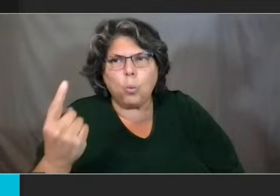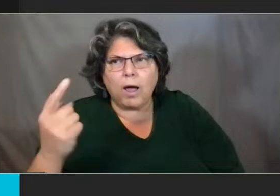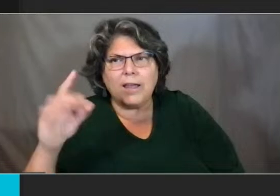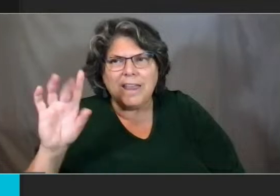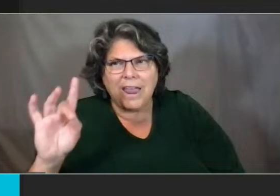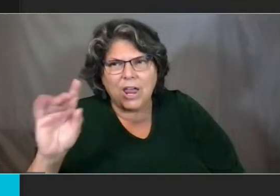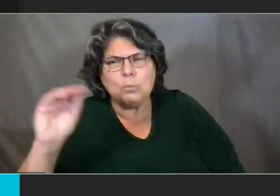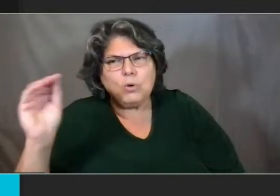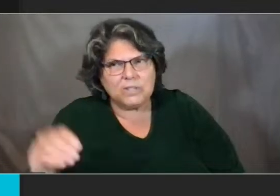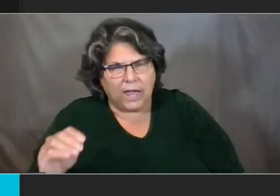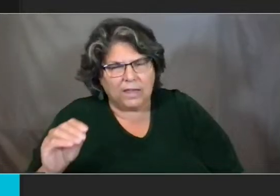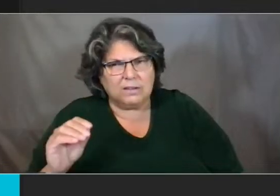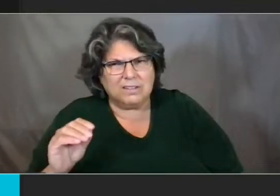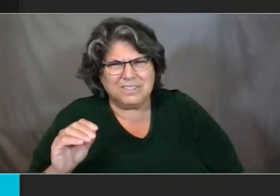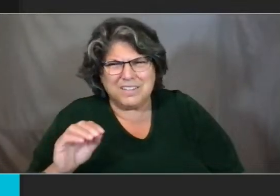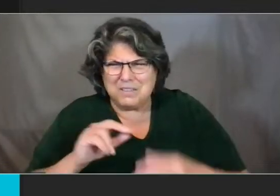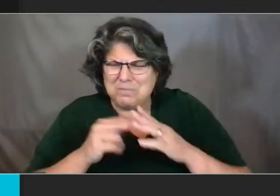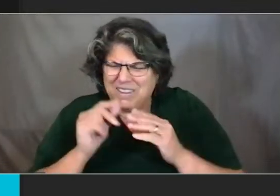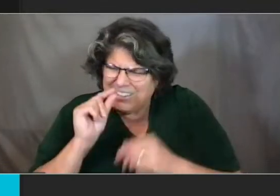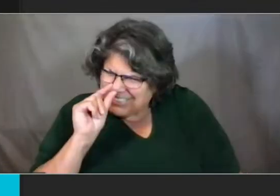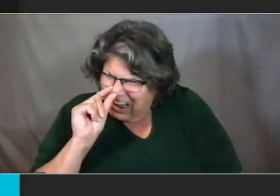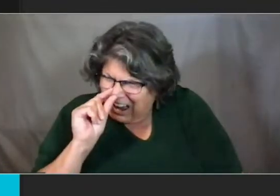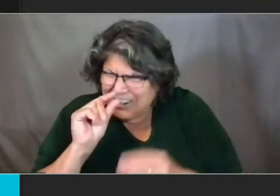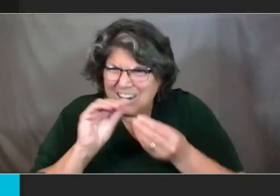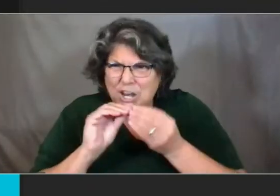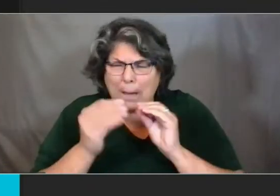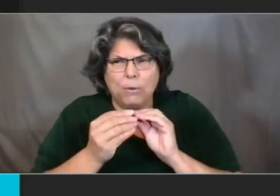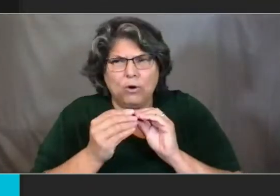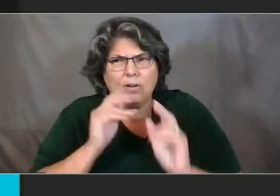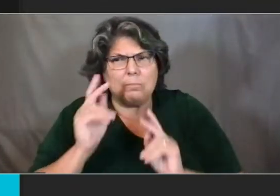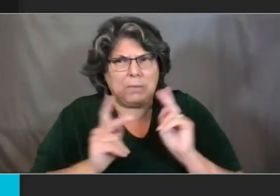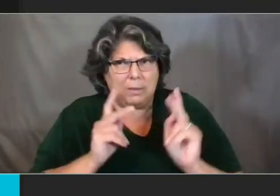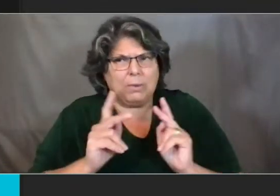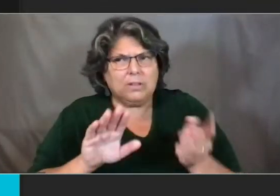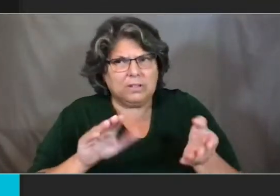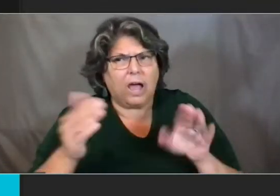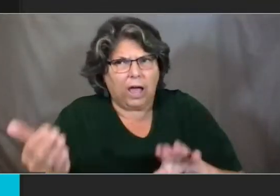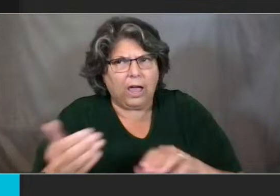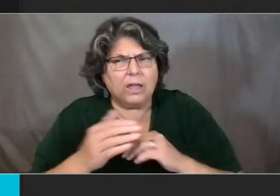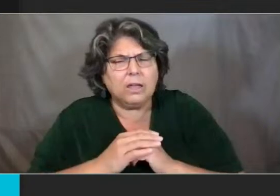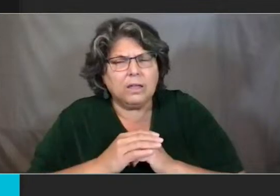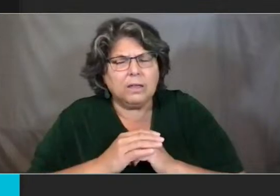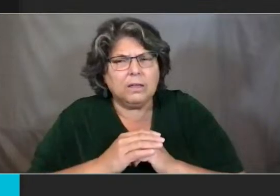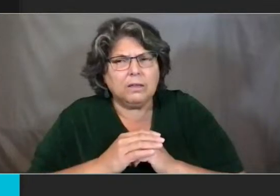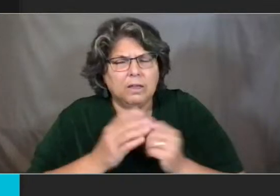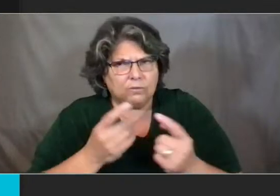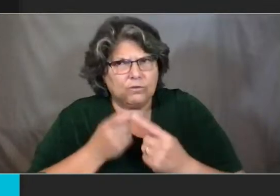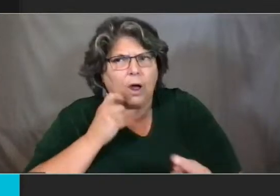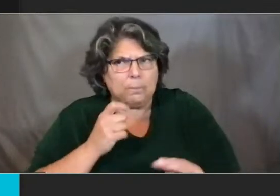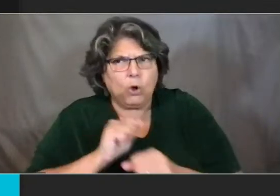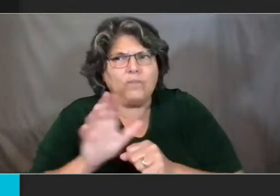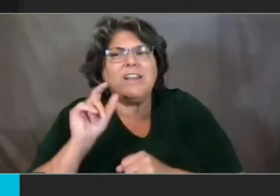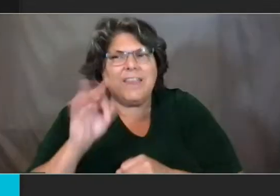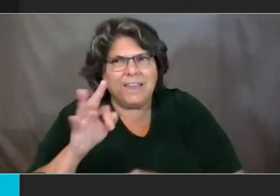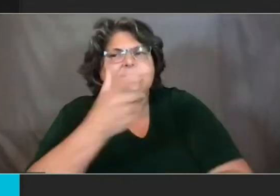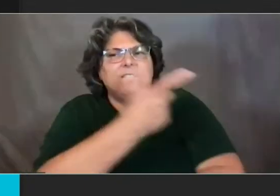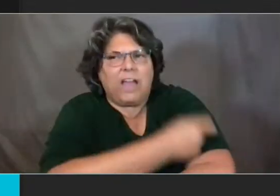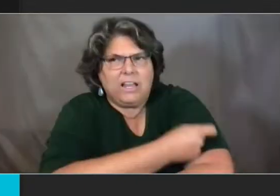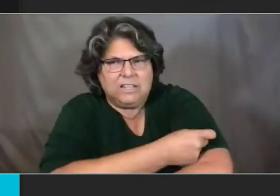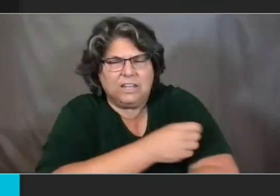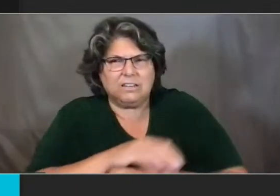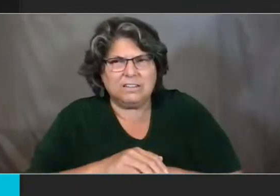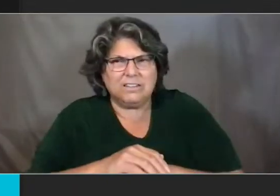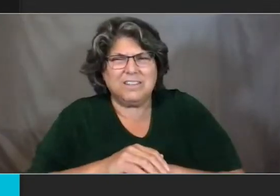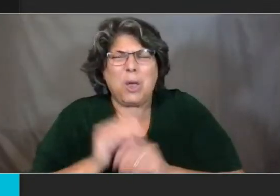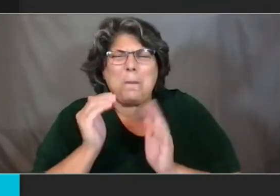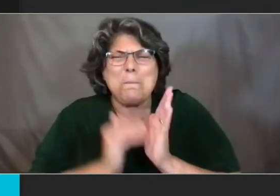0.0018%. It's a tiny, tiny number. And that is based on the millions of